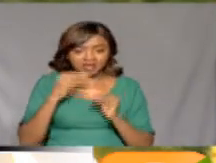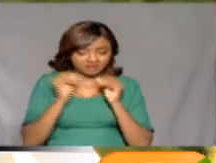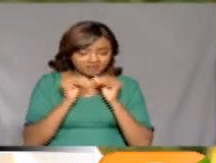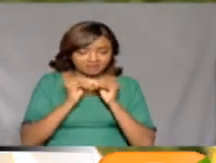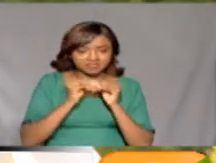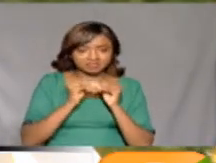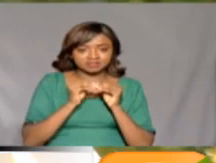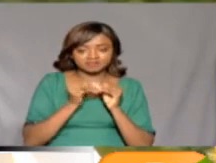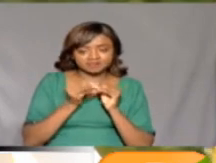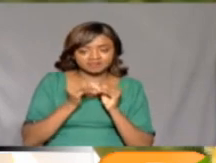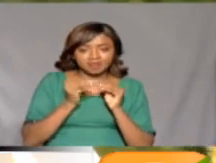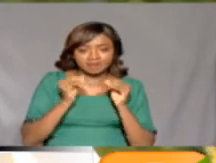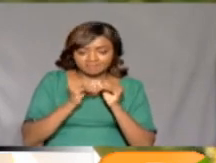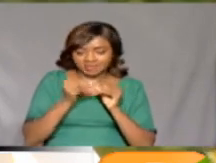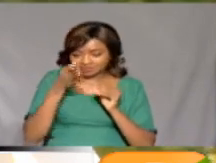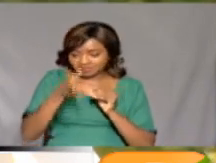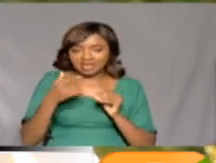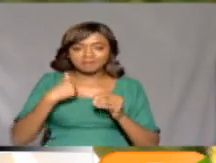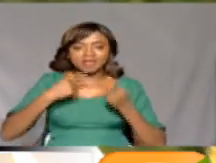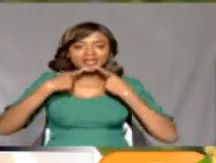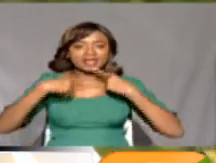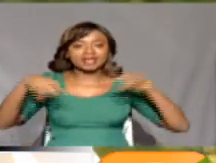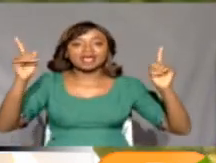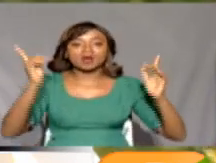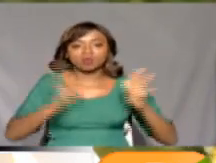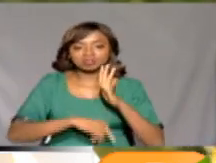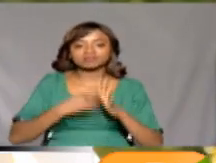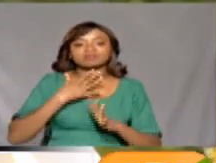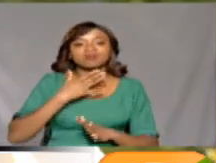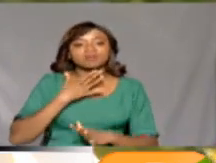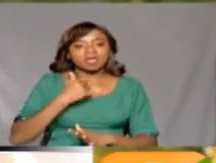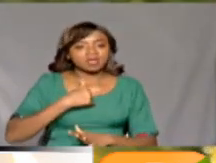where I declared that I was going to run for president.